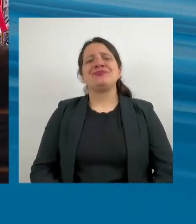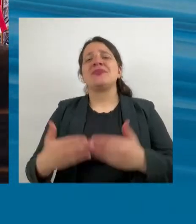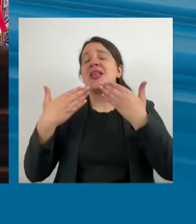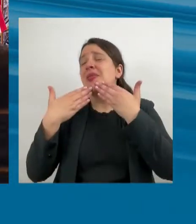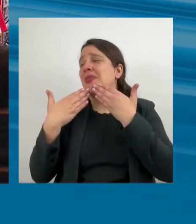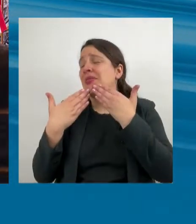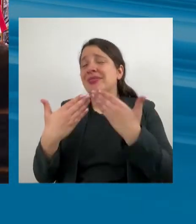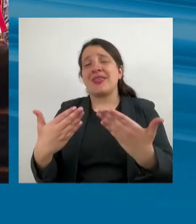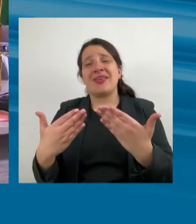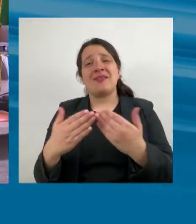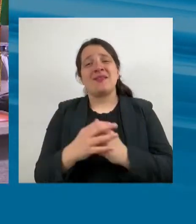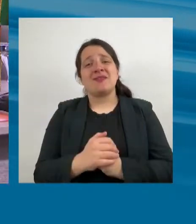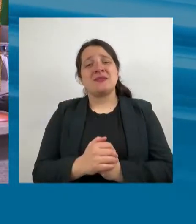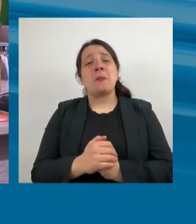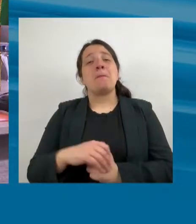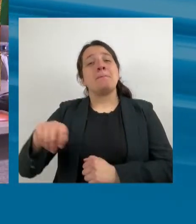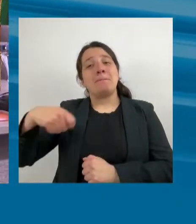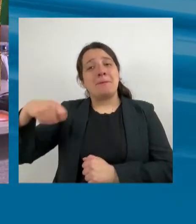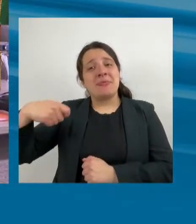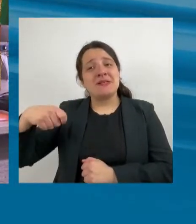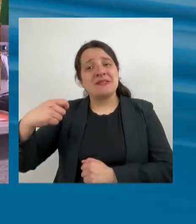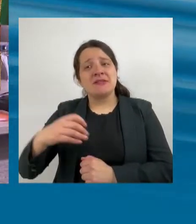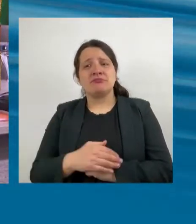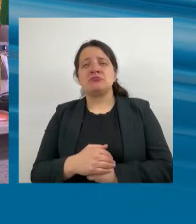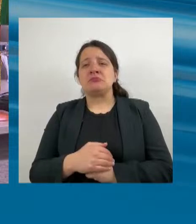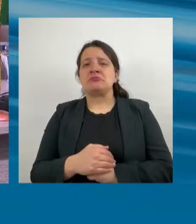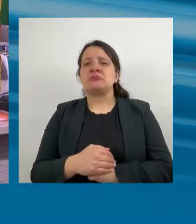Thank you, Madam Chair.